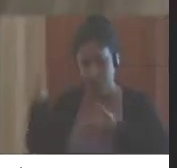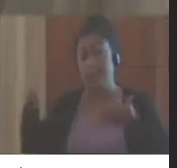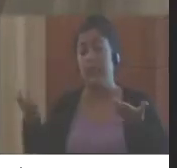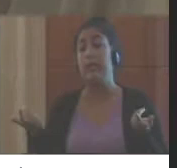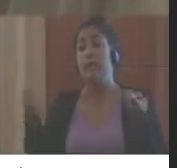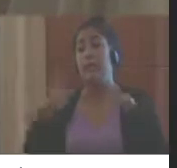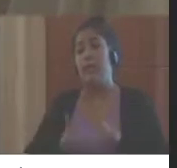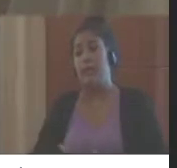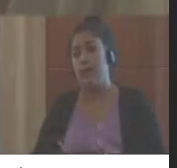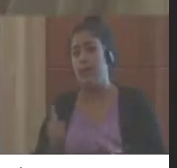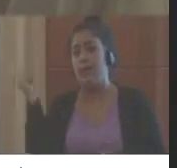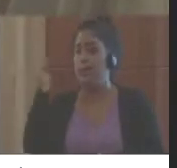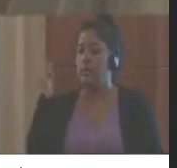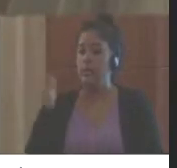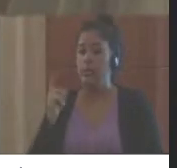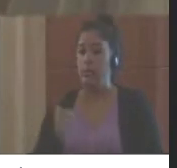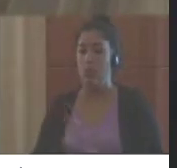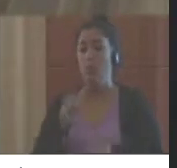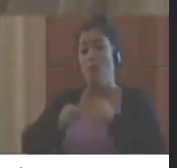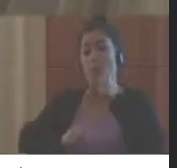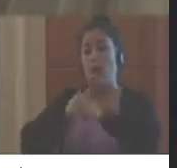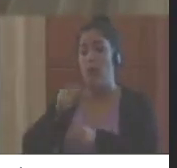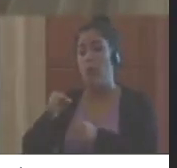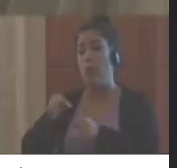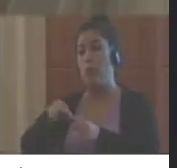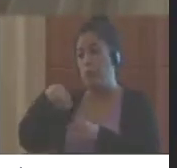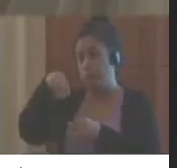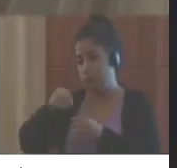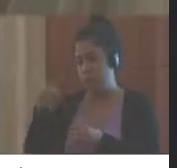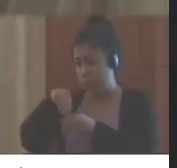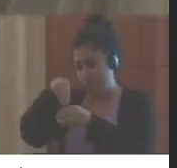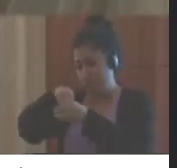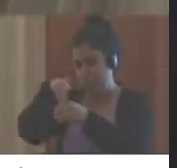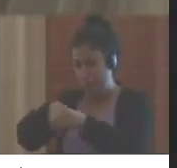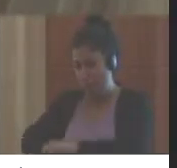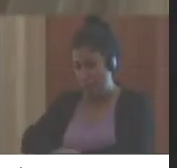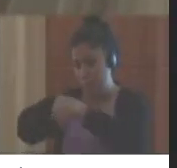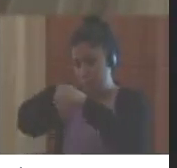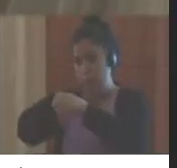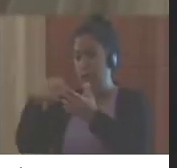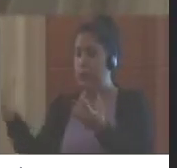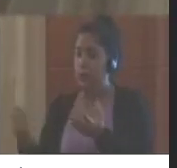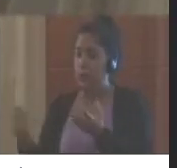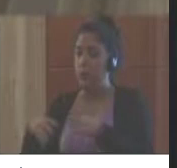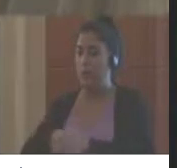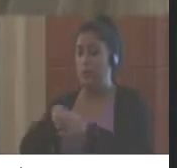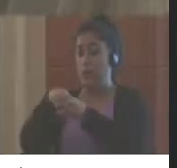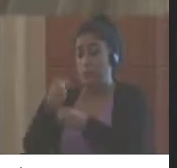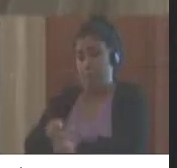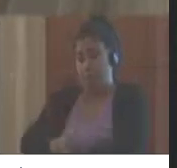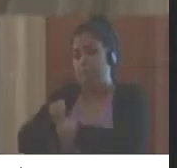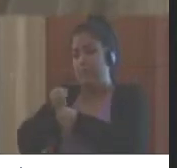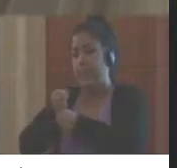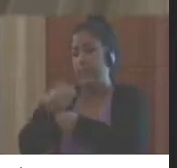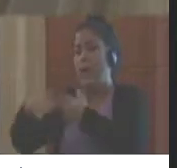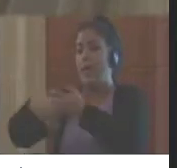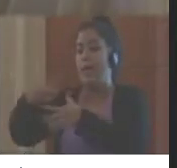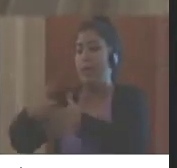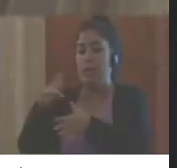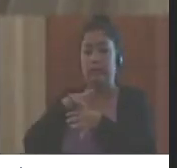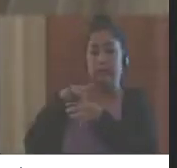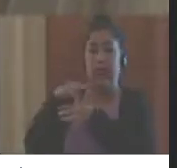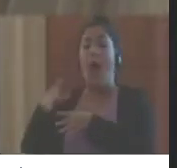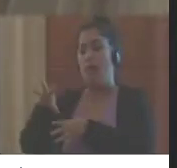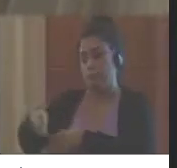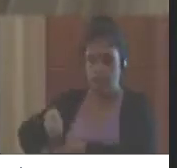fund, because although we have a national insurance policy, we have not been able to get a